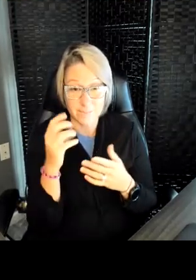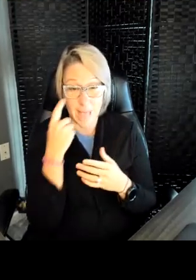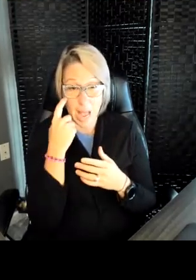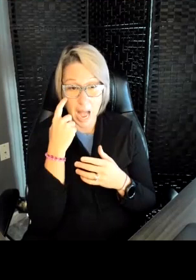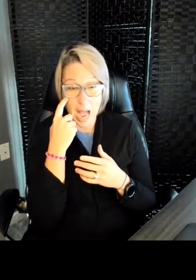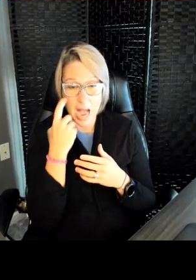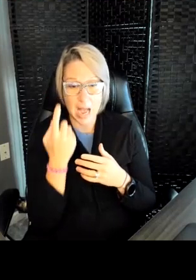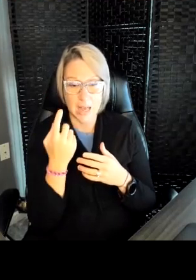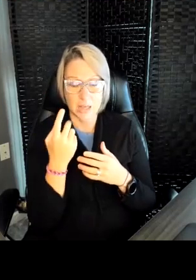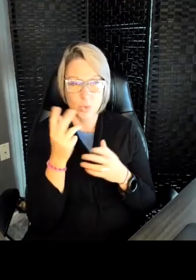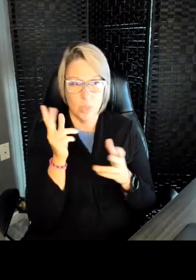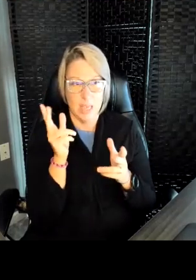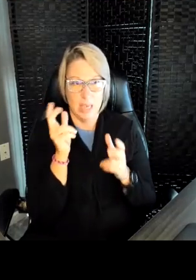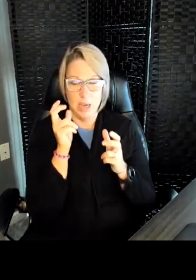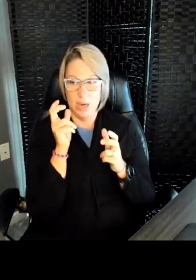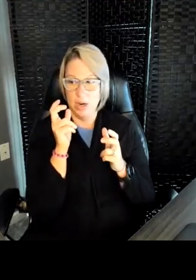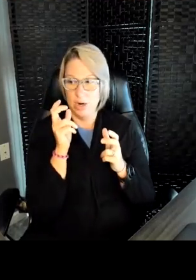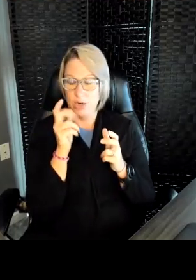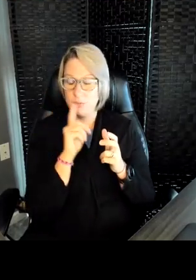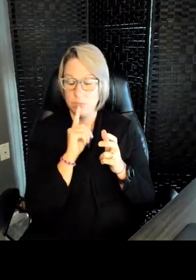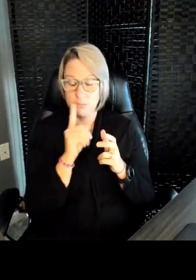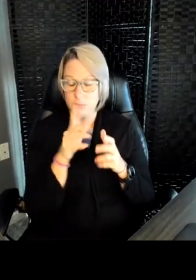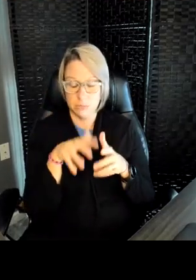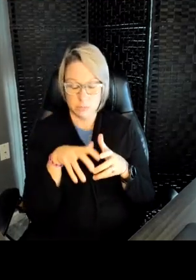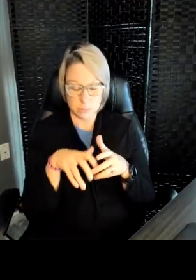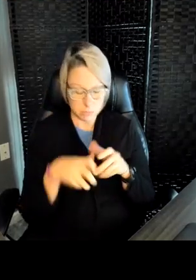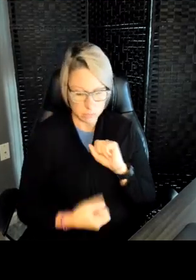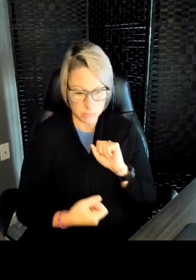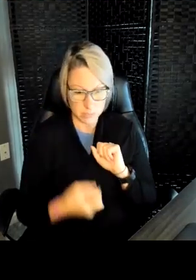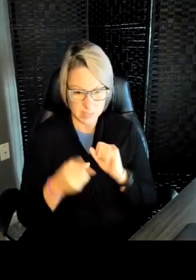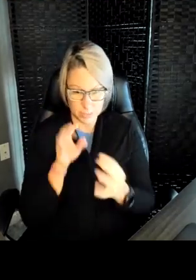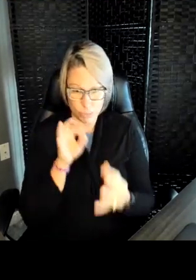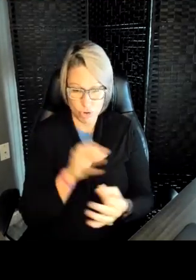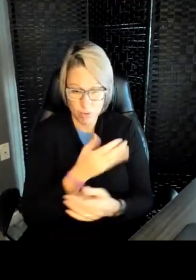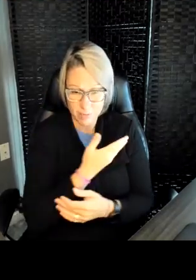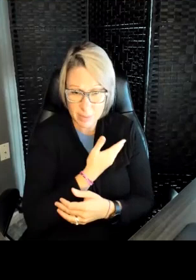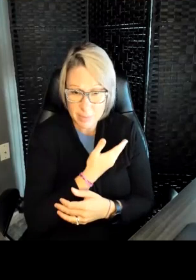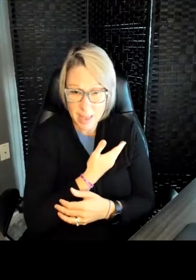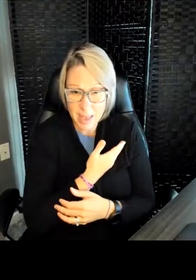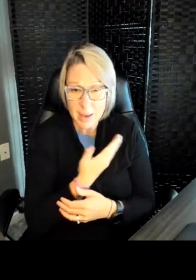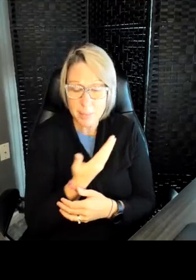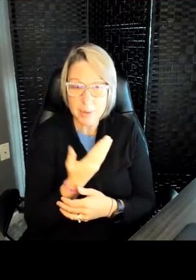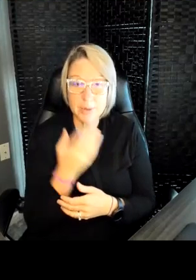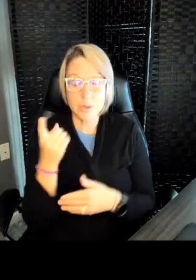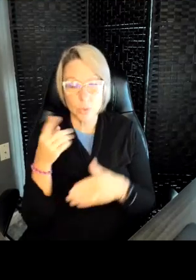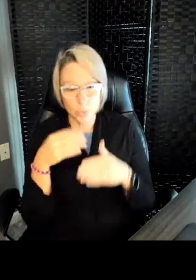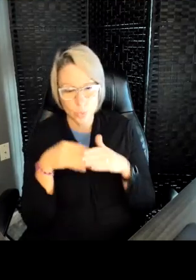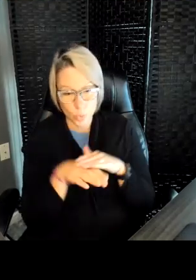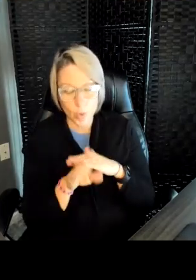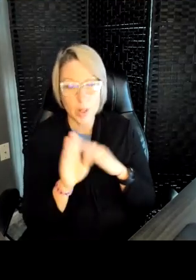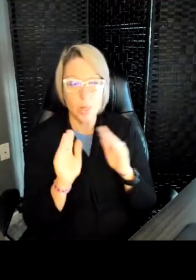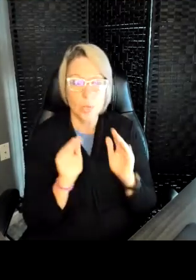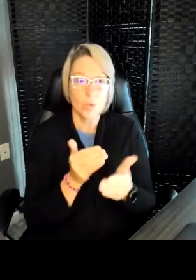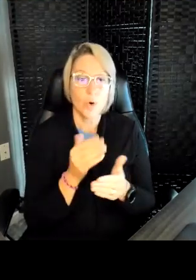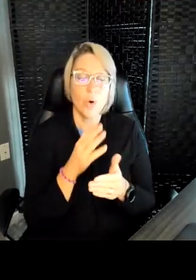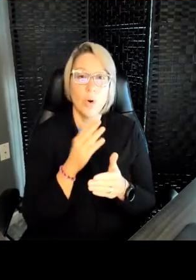they hear those words, and it's just the end of the world for their perfect baby. And you enter the room, and your immediate instinct